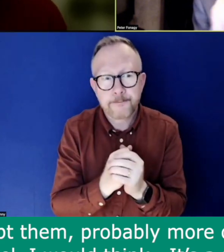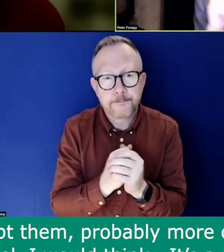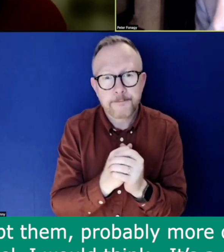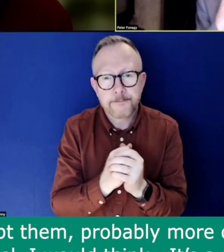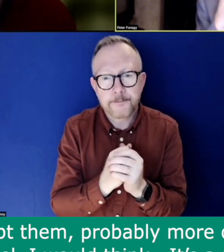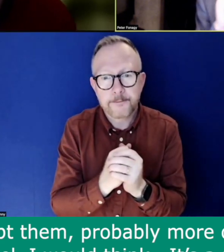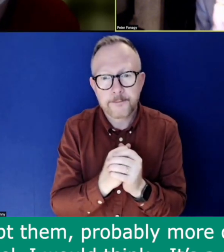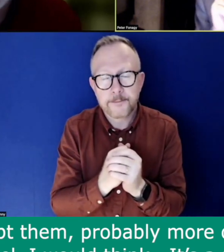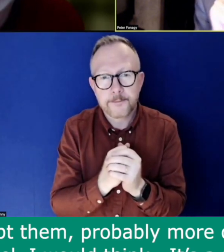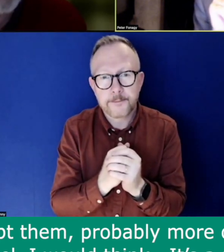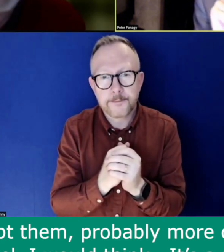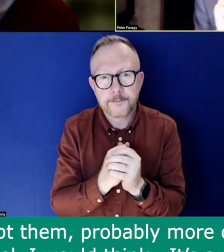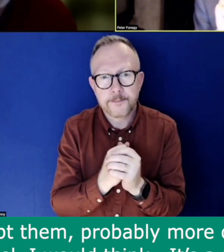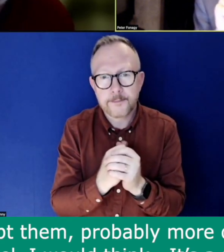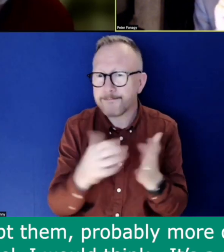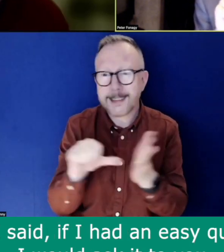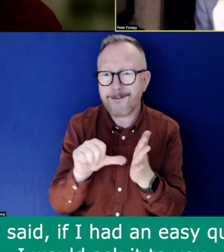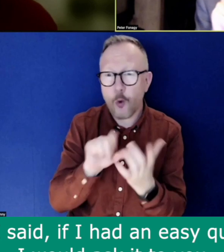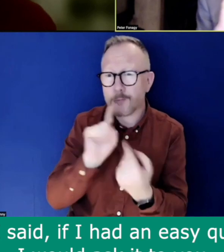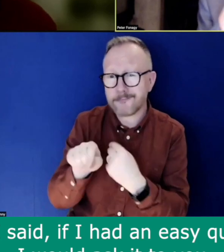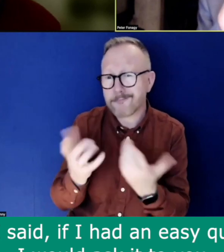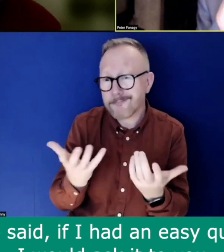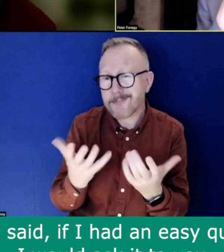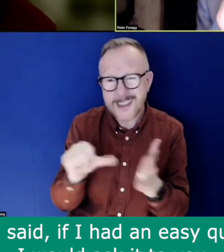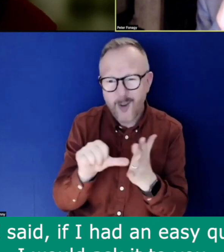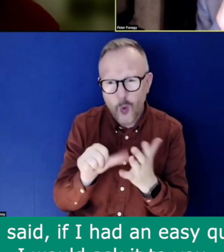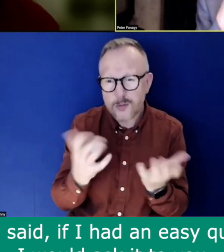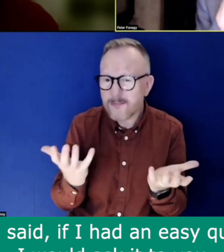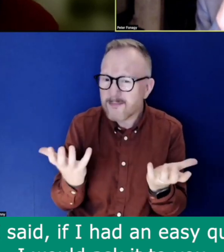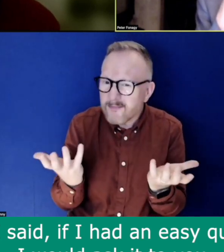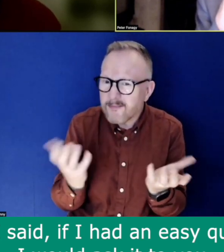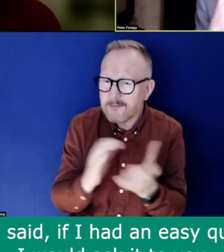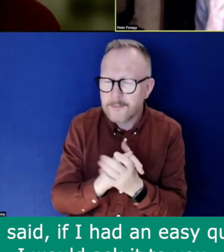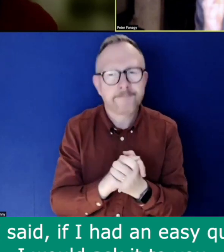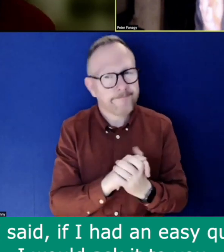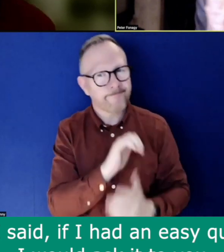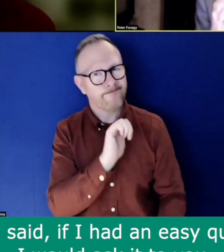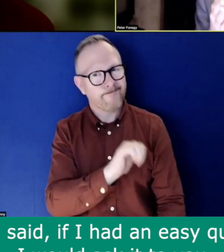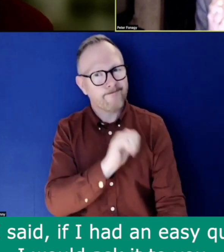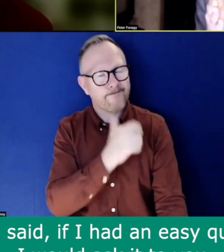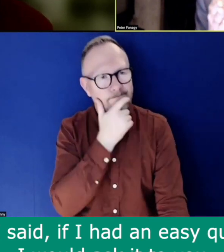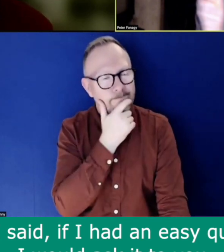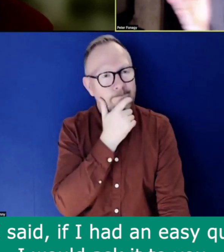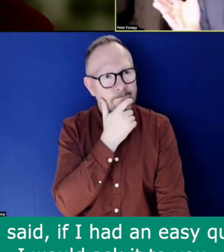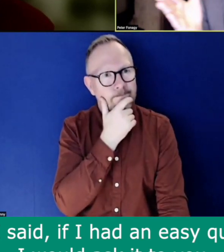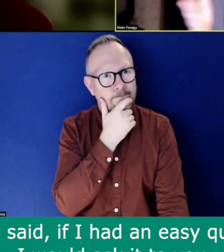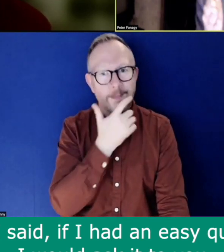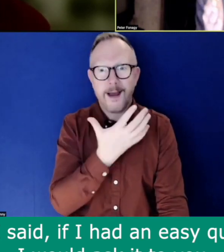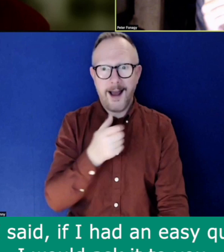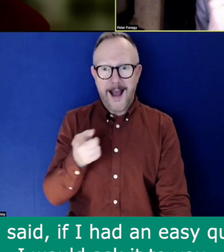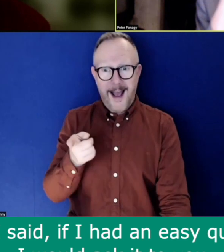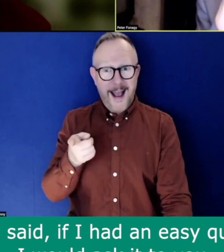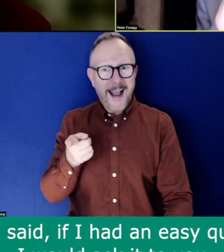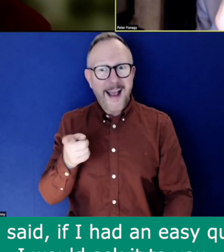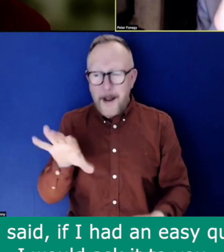This takes me, sorry. It's a really difficult problem. It is. But as I said, if I had an easy question from here, I would